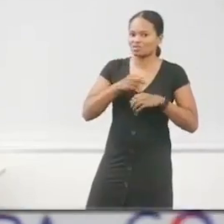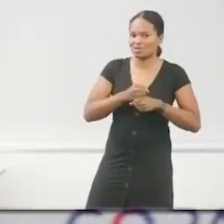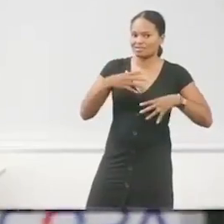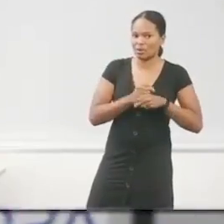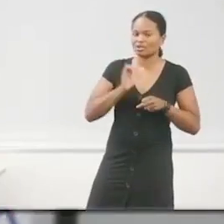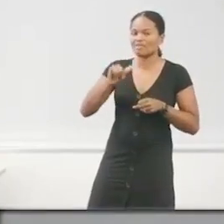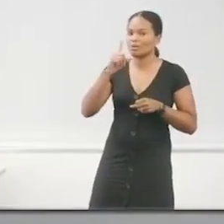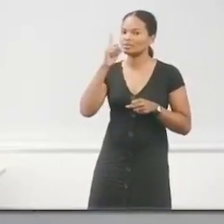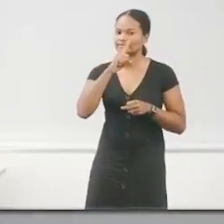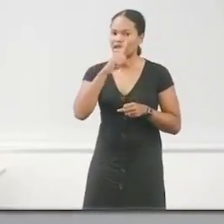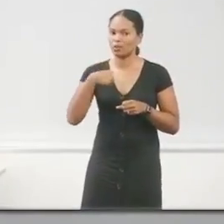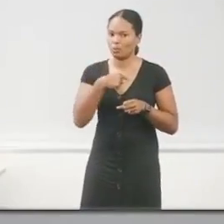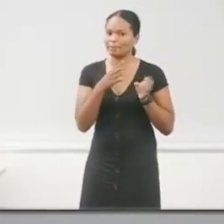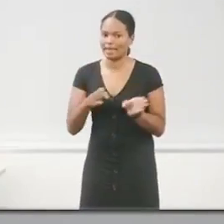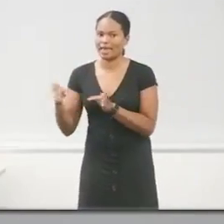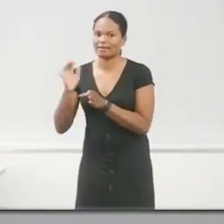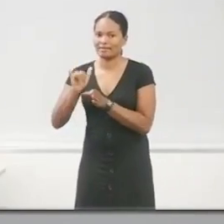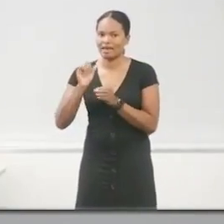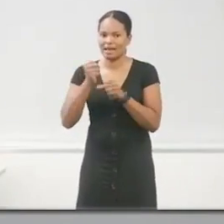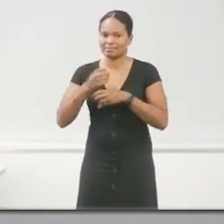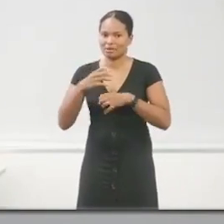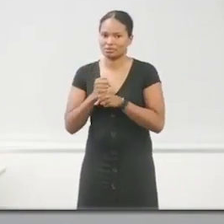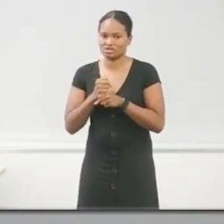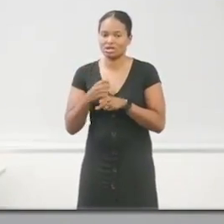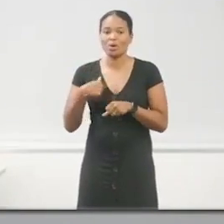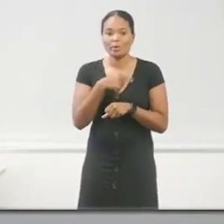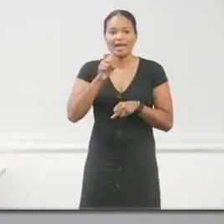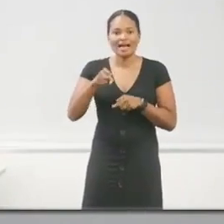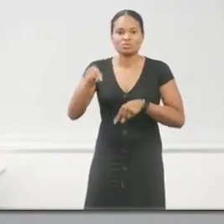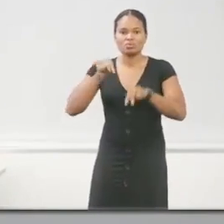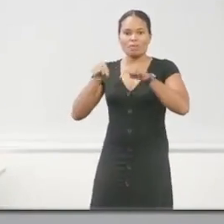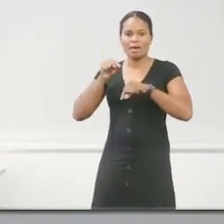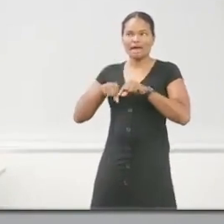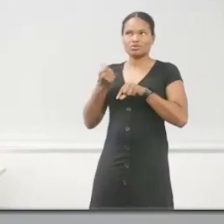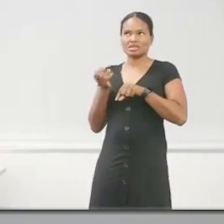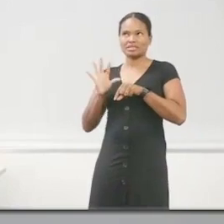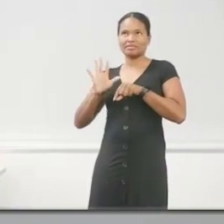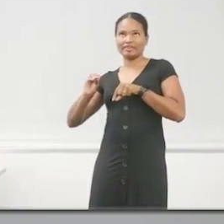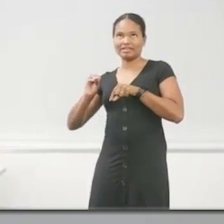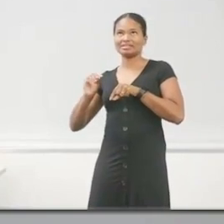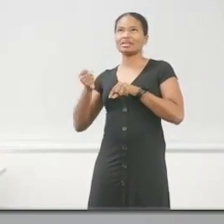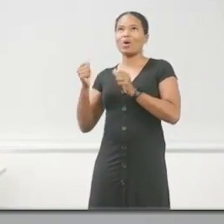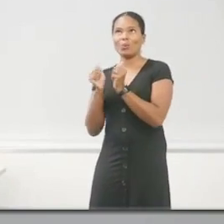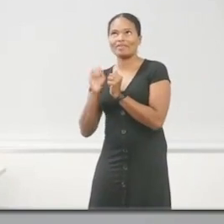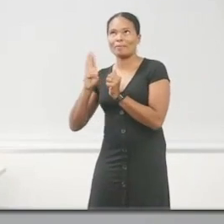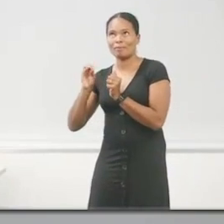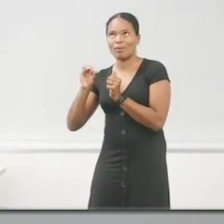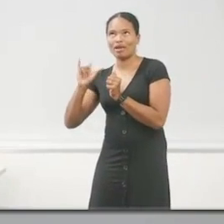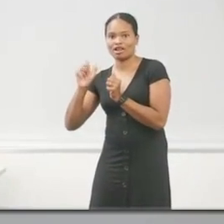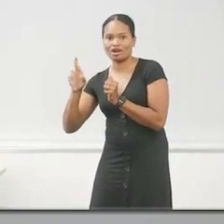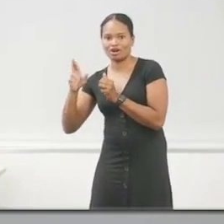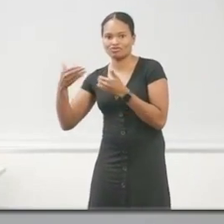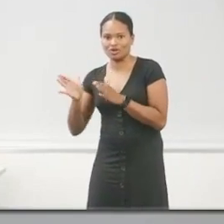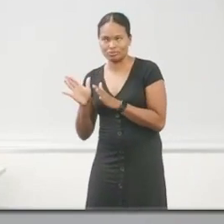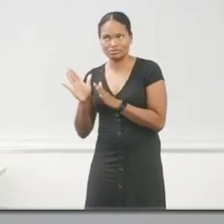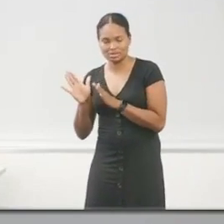had been an actual explosion, we would have to go back to the 1950s when we had boiler rooms. But it was